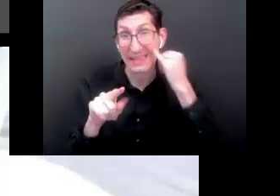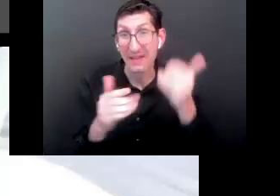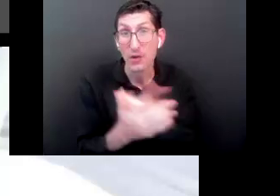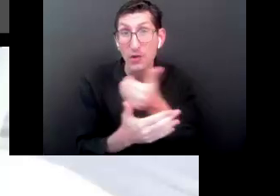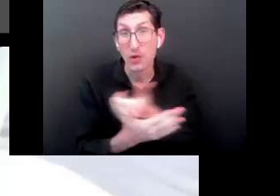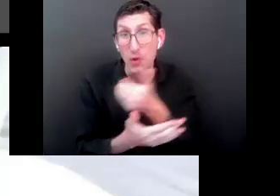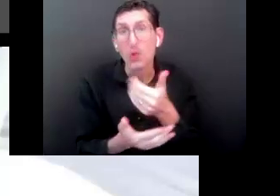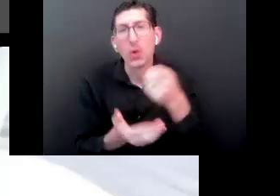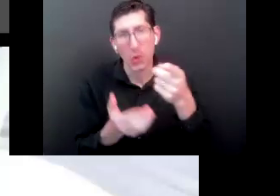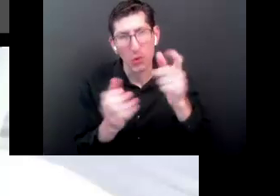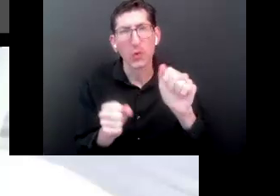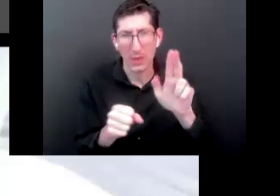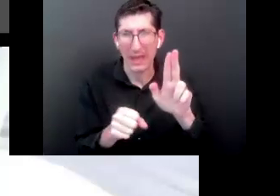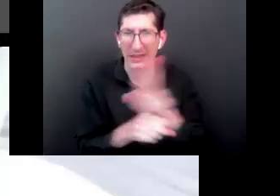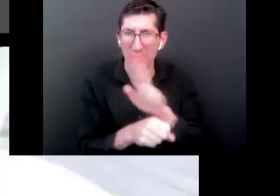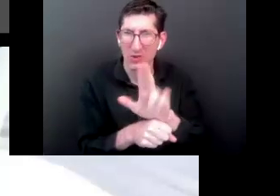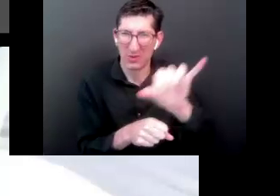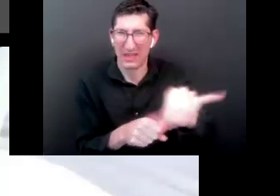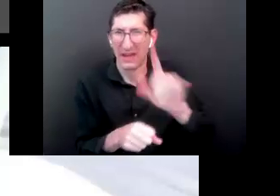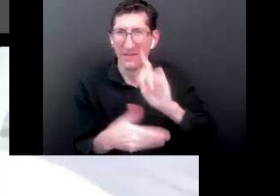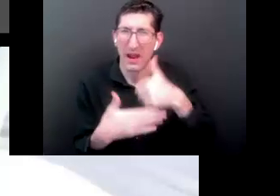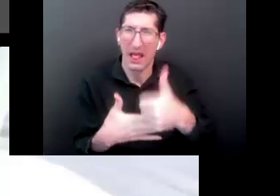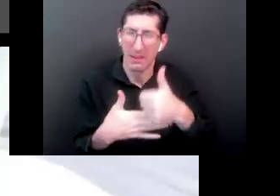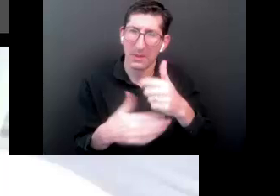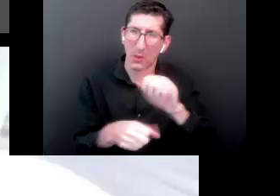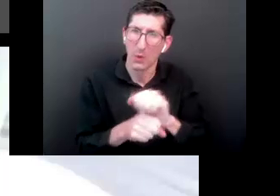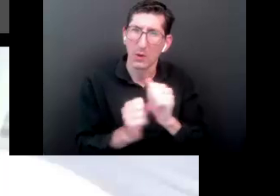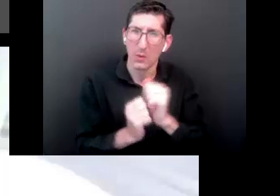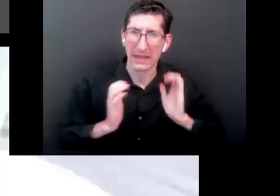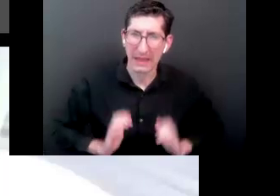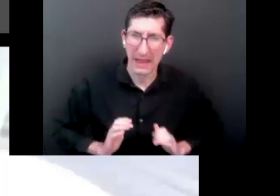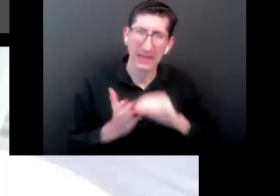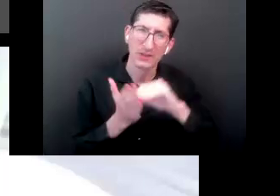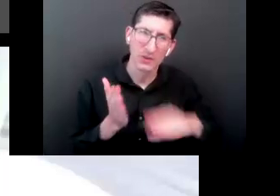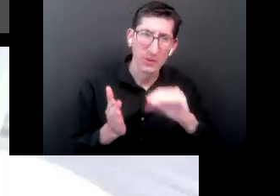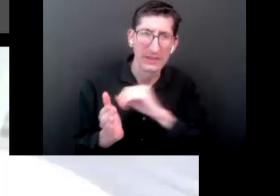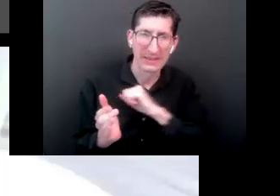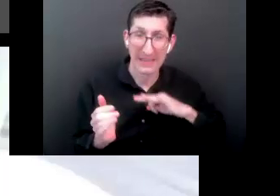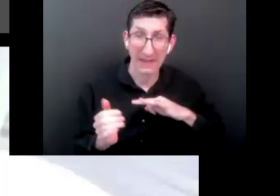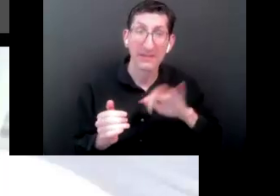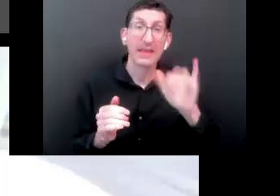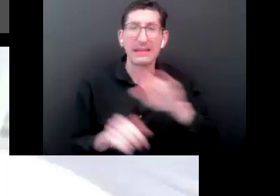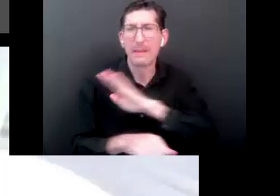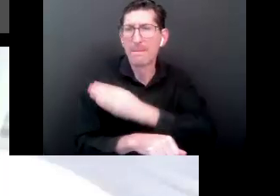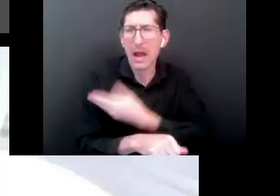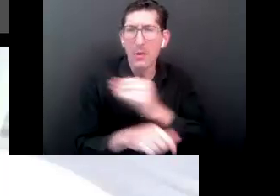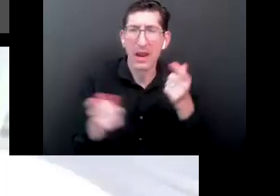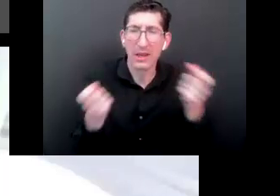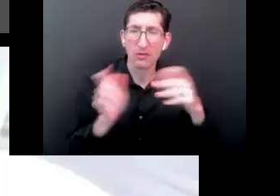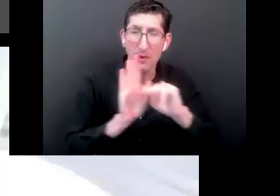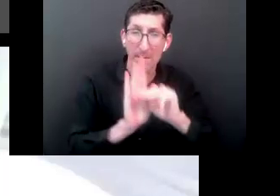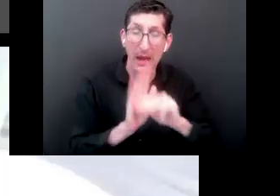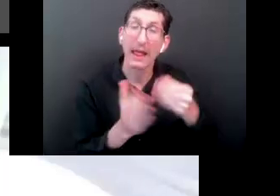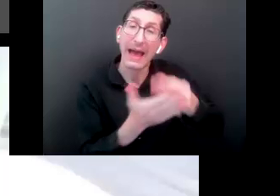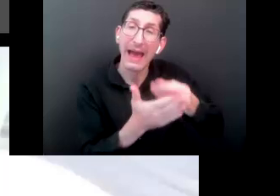you can do with this tool, with clients and with your staff. But in this power and control model, right, you can see there's economic